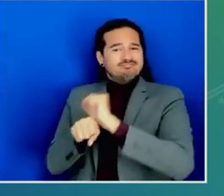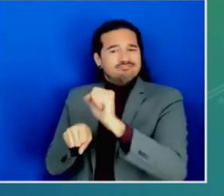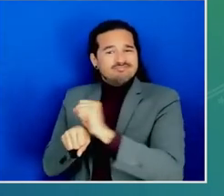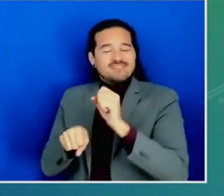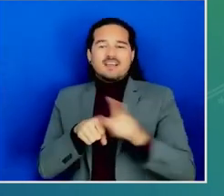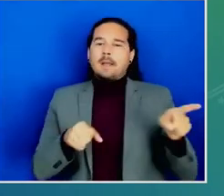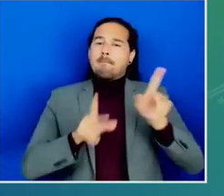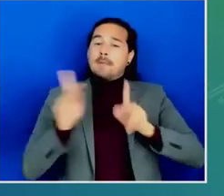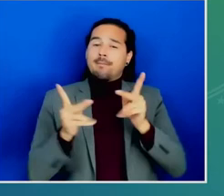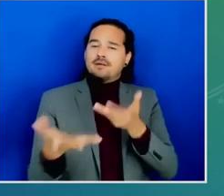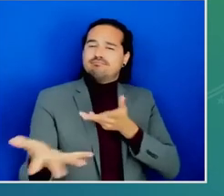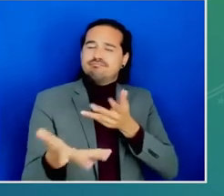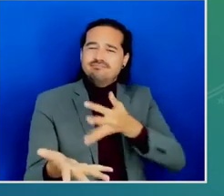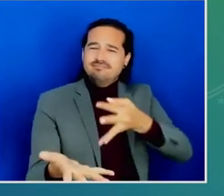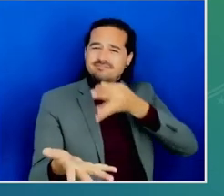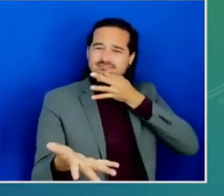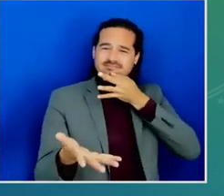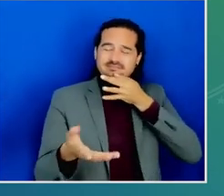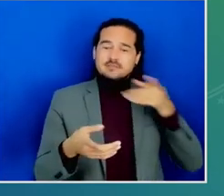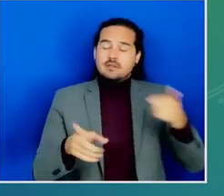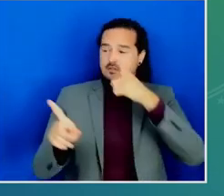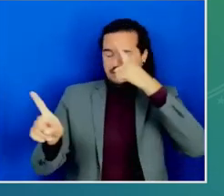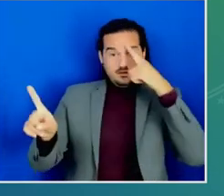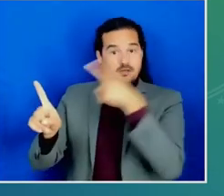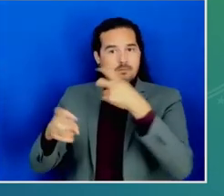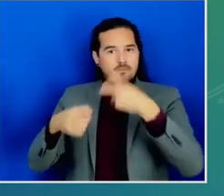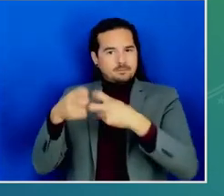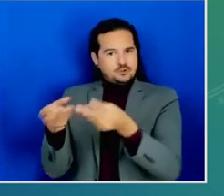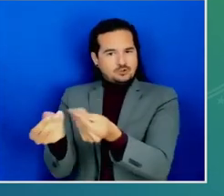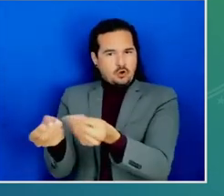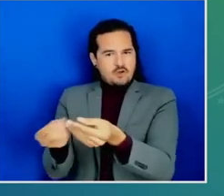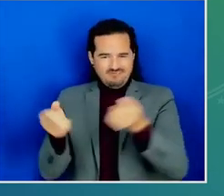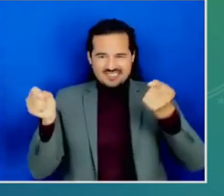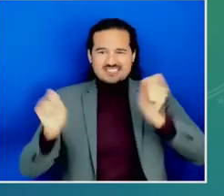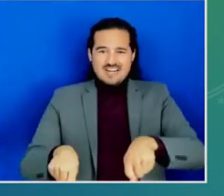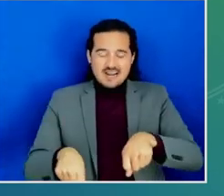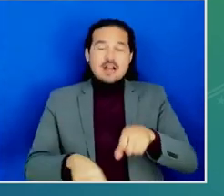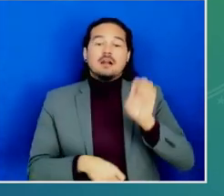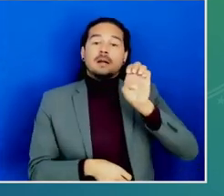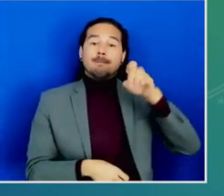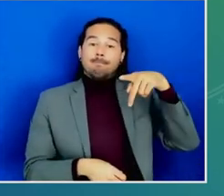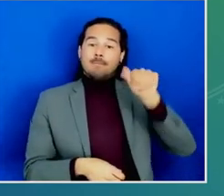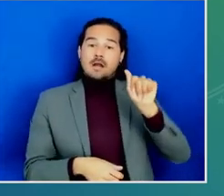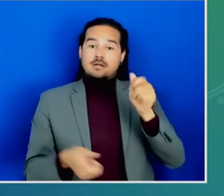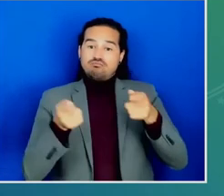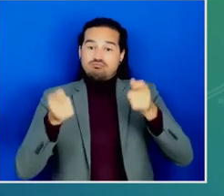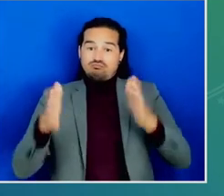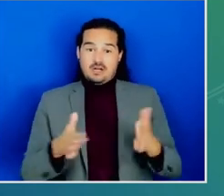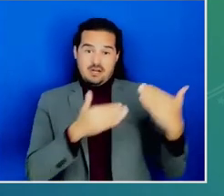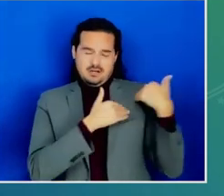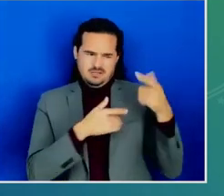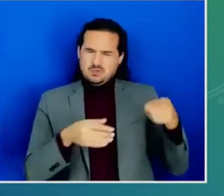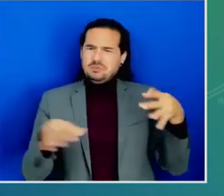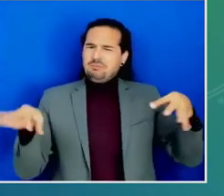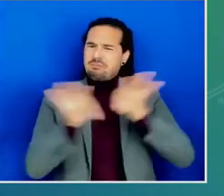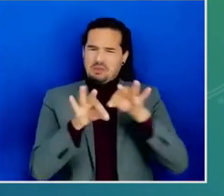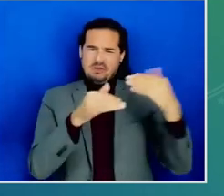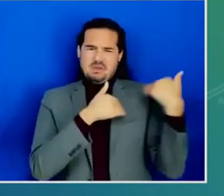problem solver and a coalition builder. As EPA administrator, she was instrumental in carrying out the Obama-Biden Climate Action